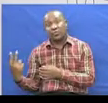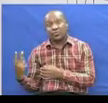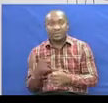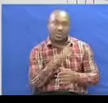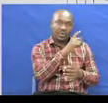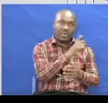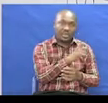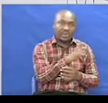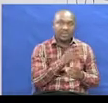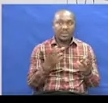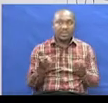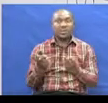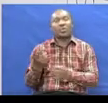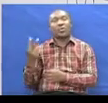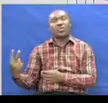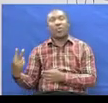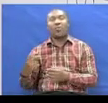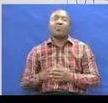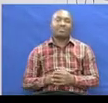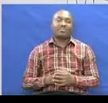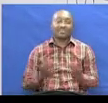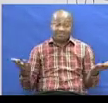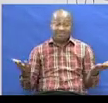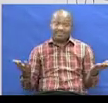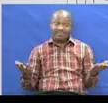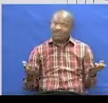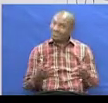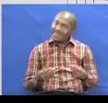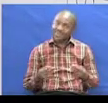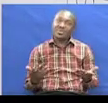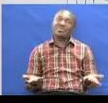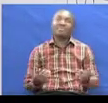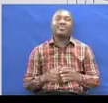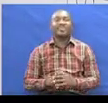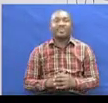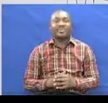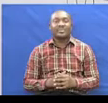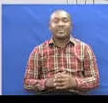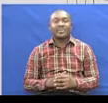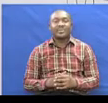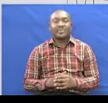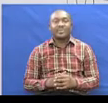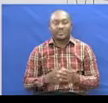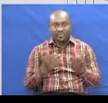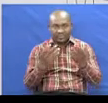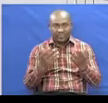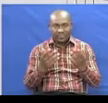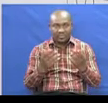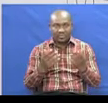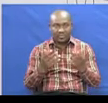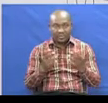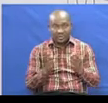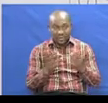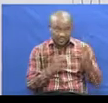solved. So this that one is method 1. Let us check method